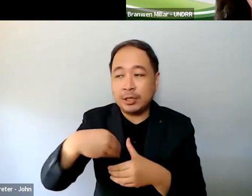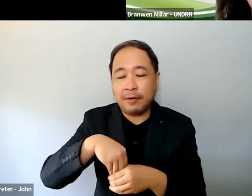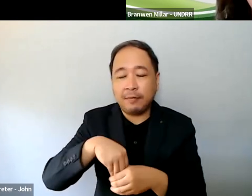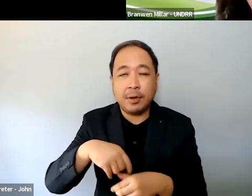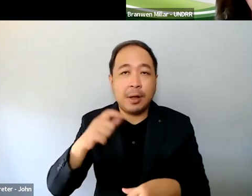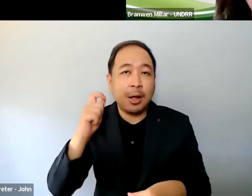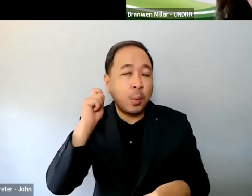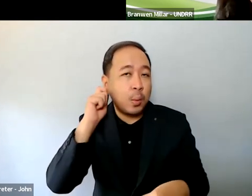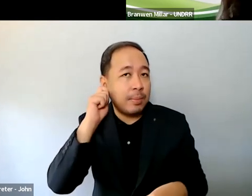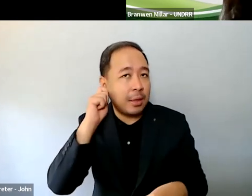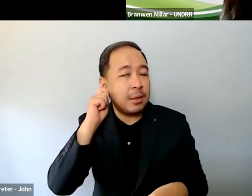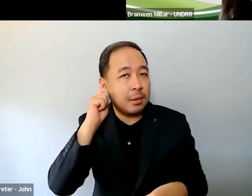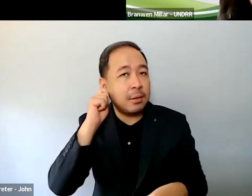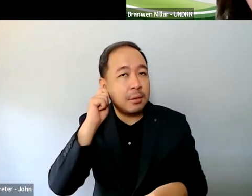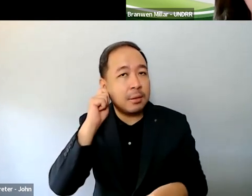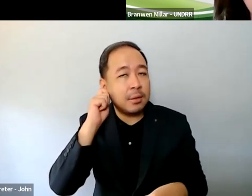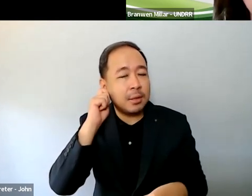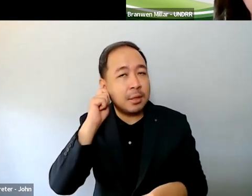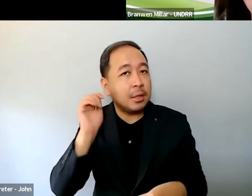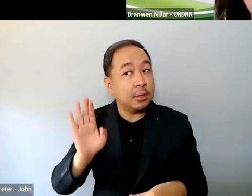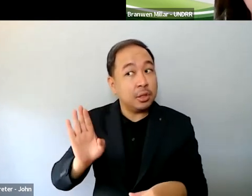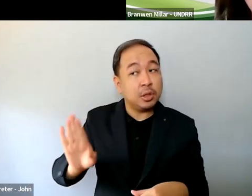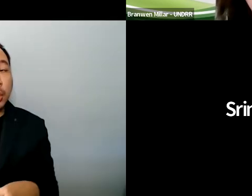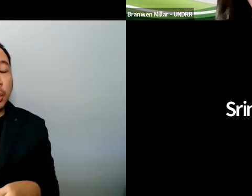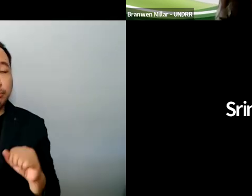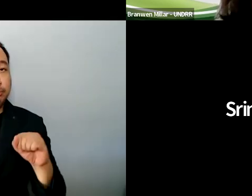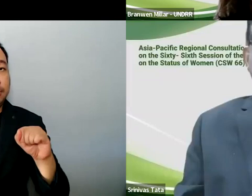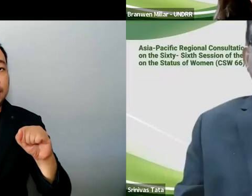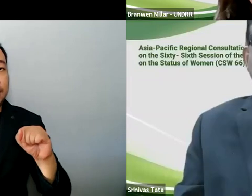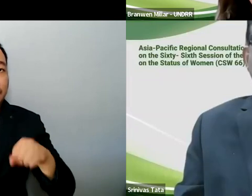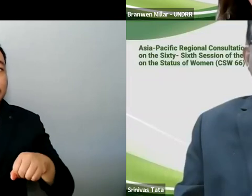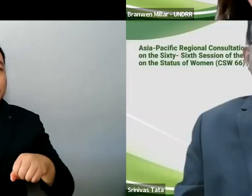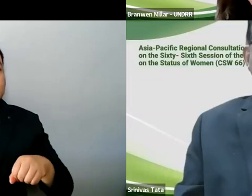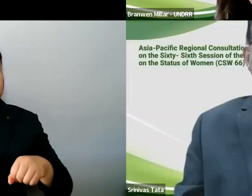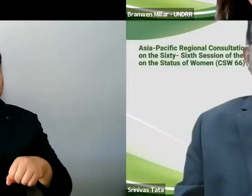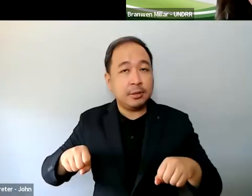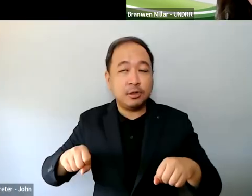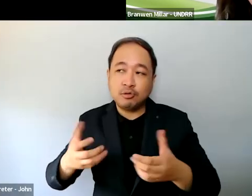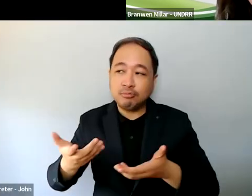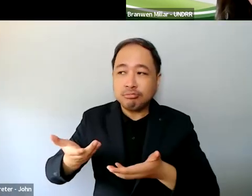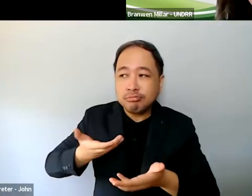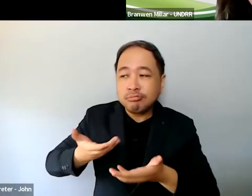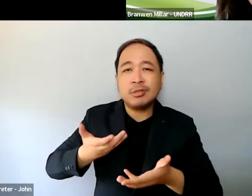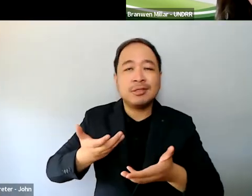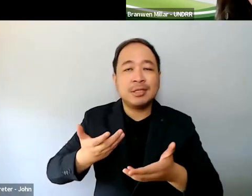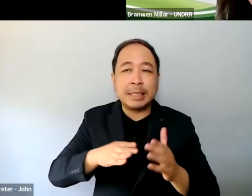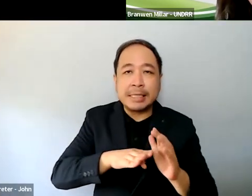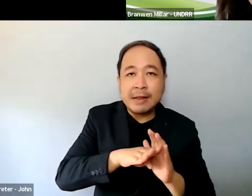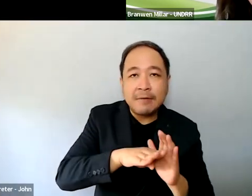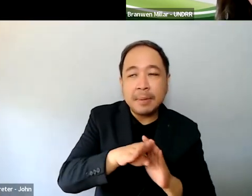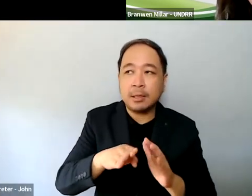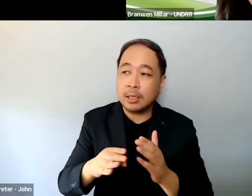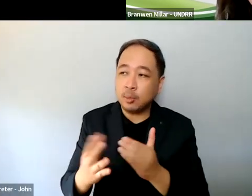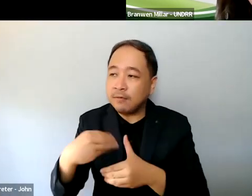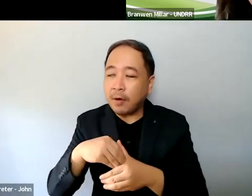being that the capacity of women to engage in development, in technology